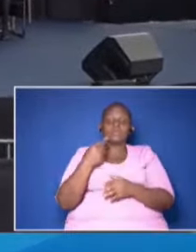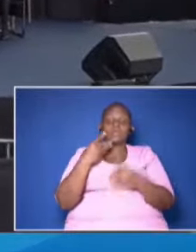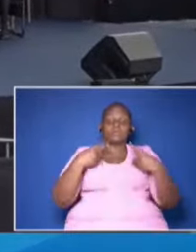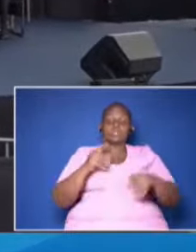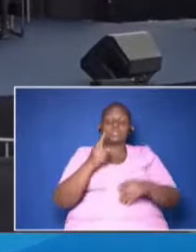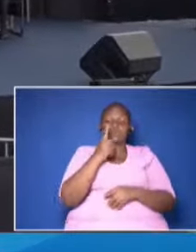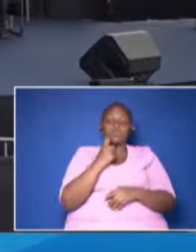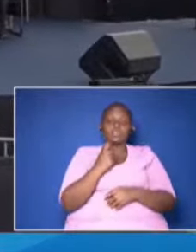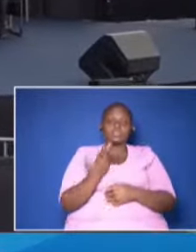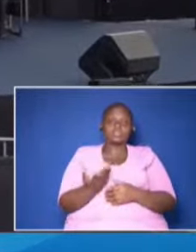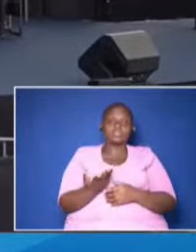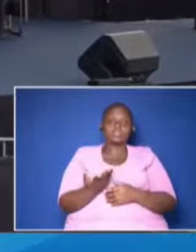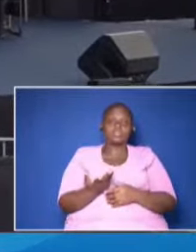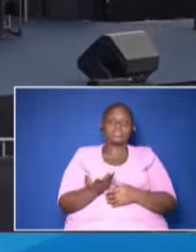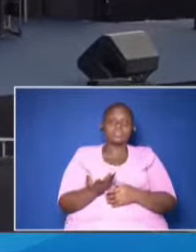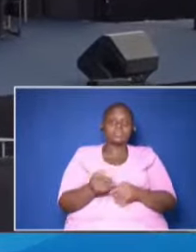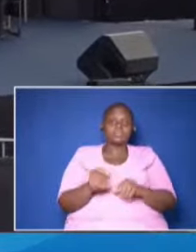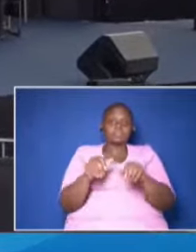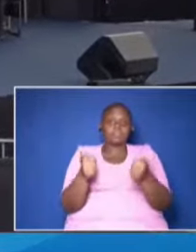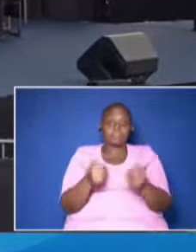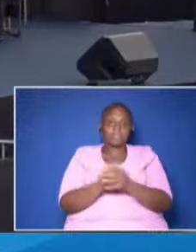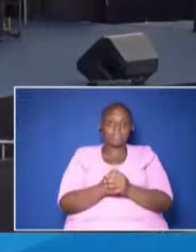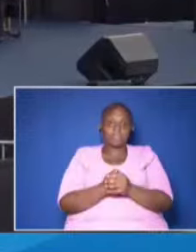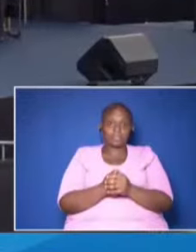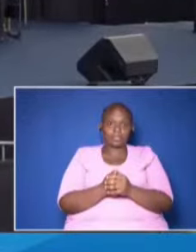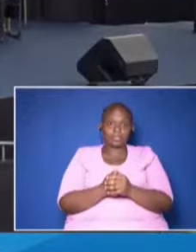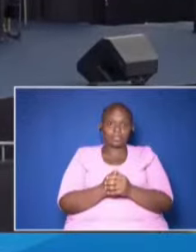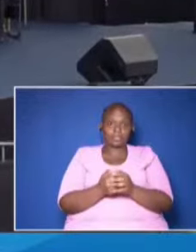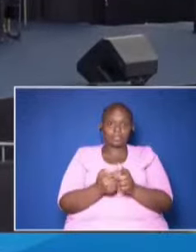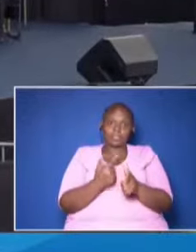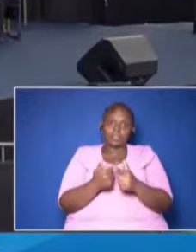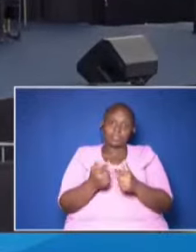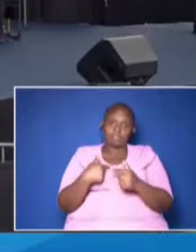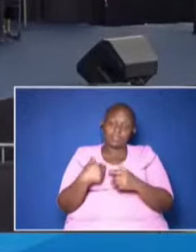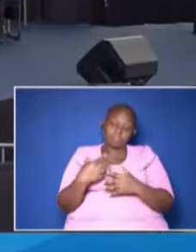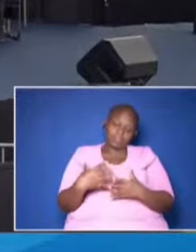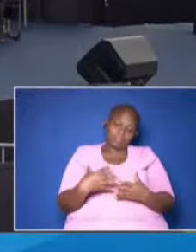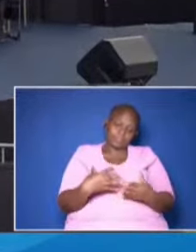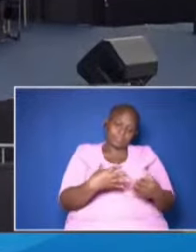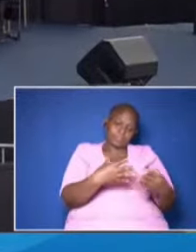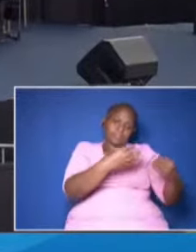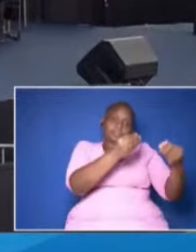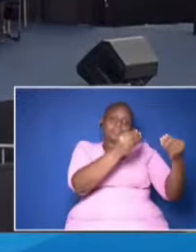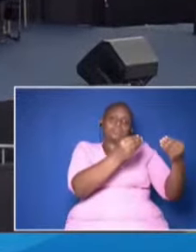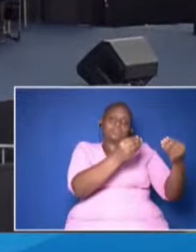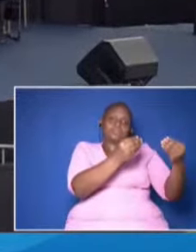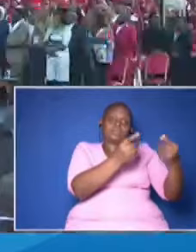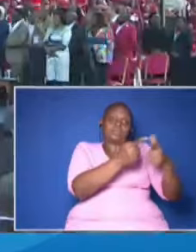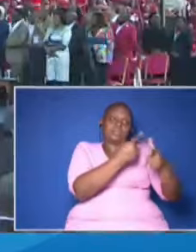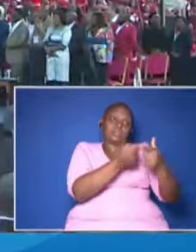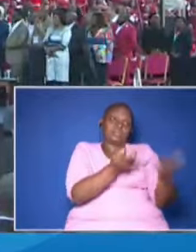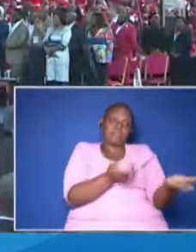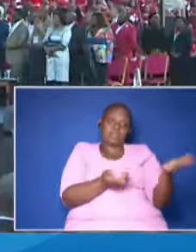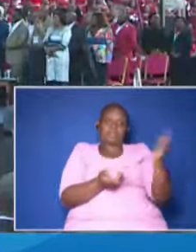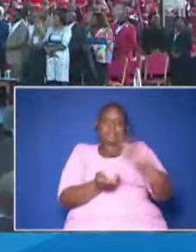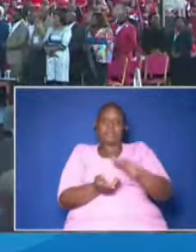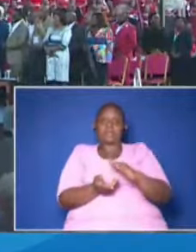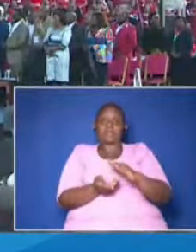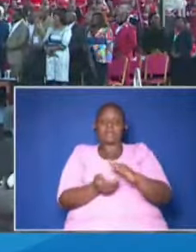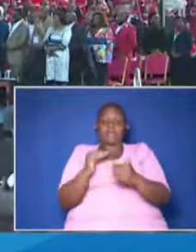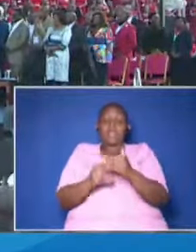you all right then I will go if you will allow me I will go and I will come back in about